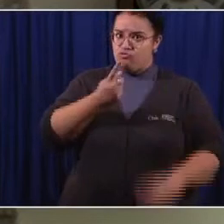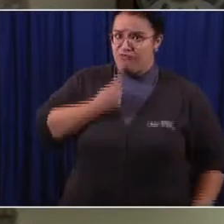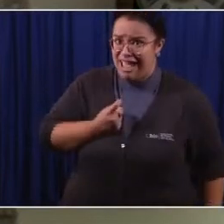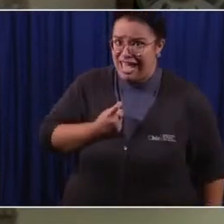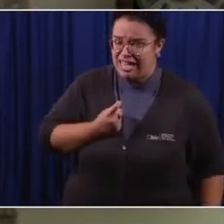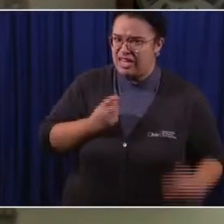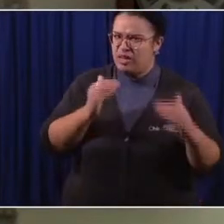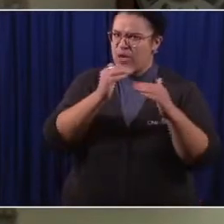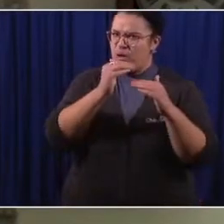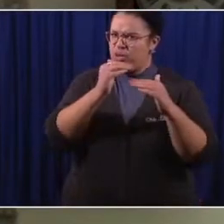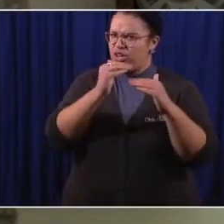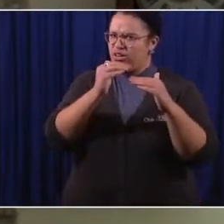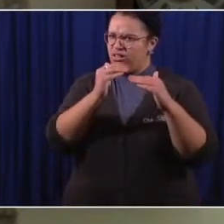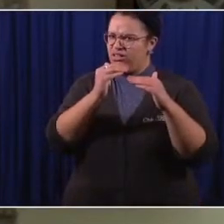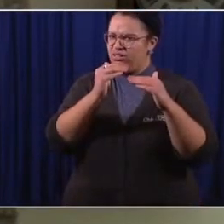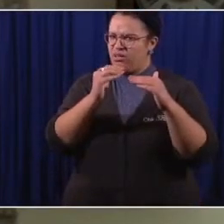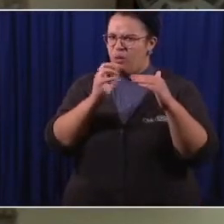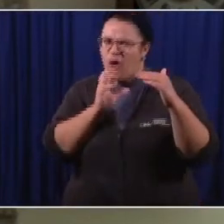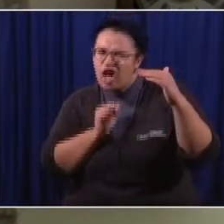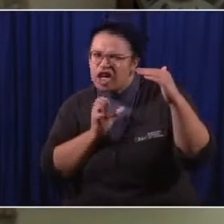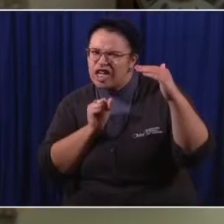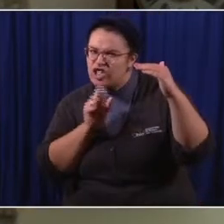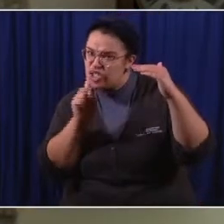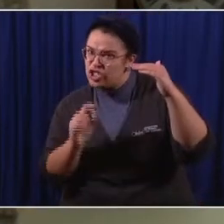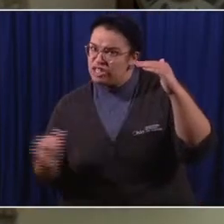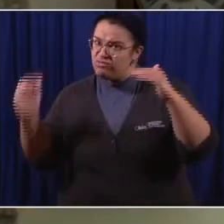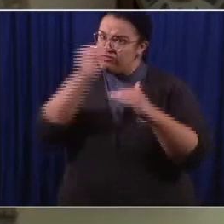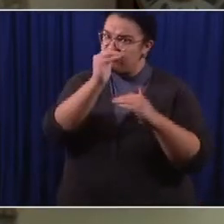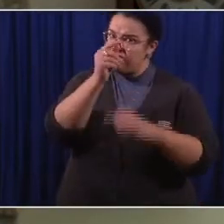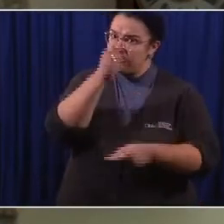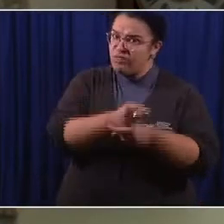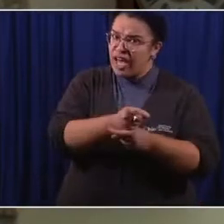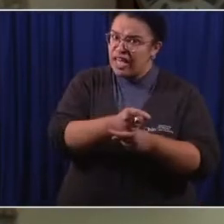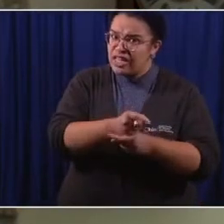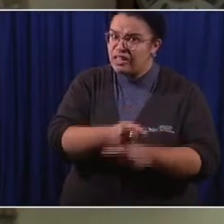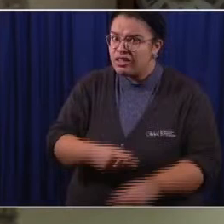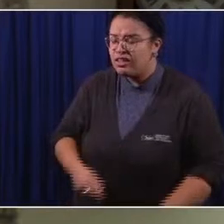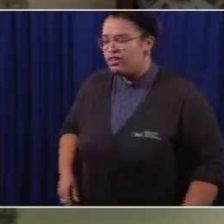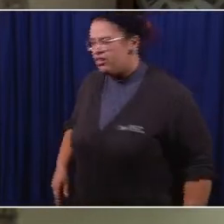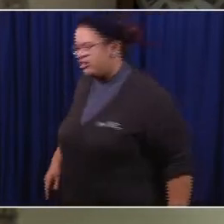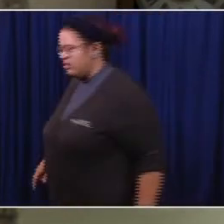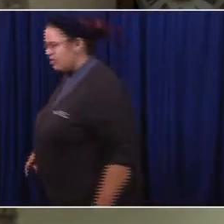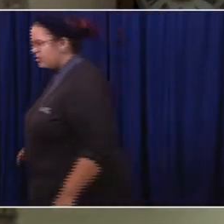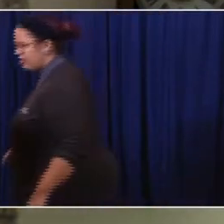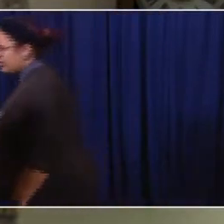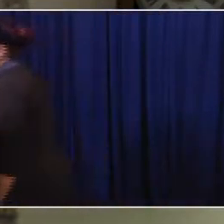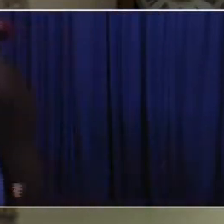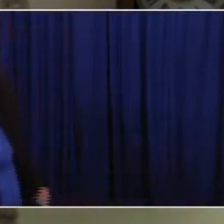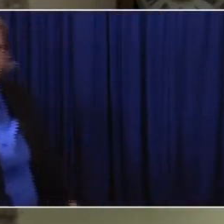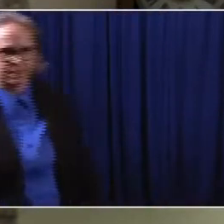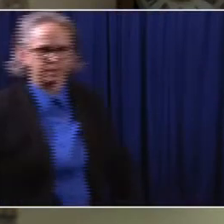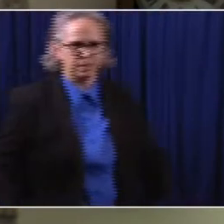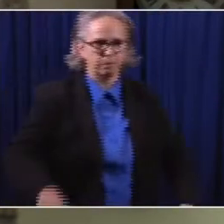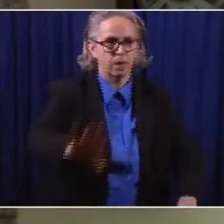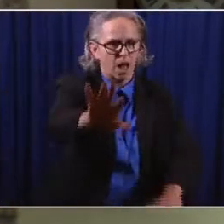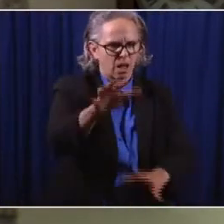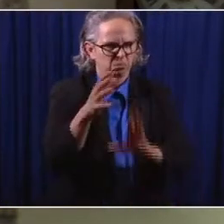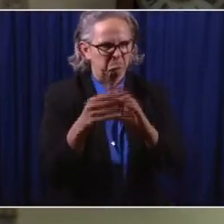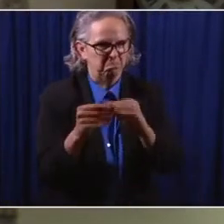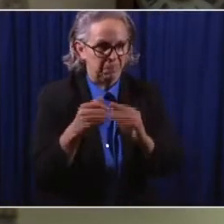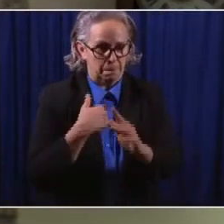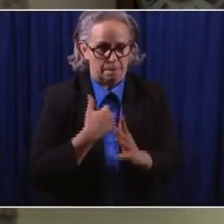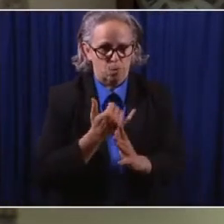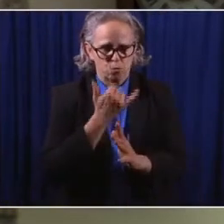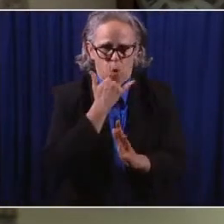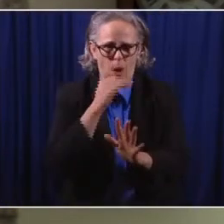I may be wrong about this, and if I am, someone will call John right away, I'm sure, and tell him we will correct it. But my